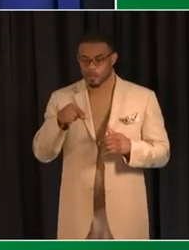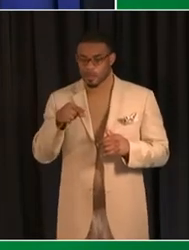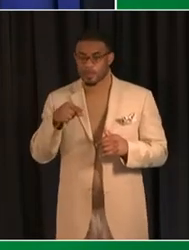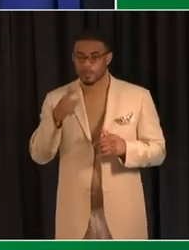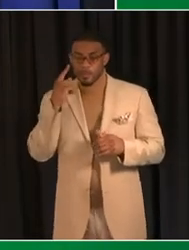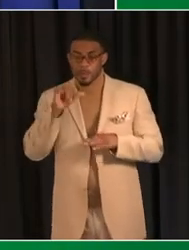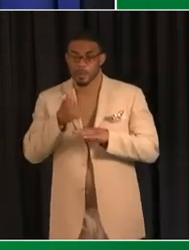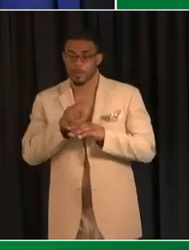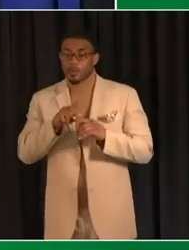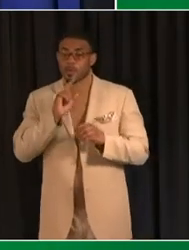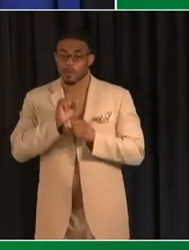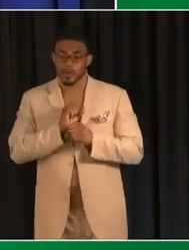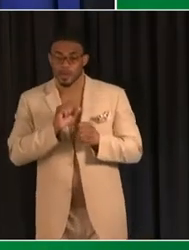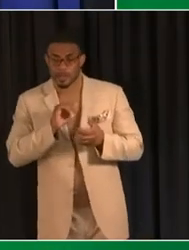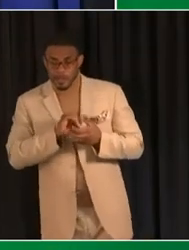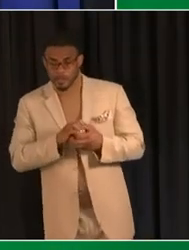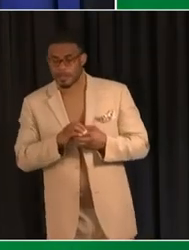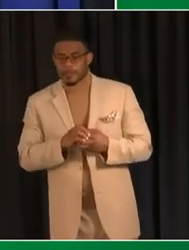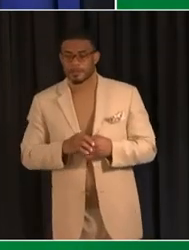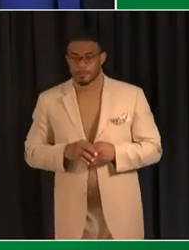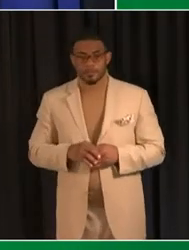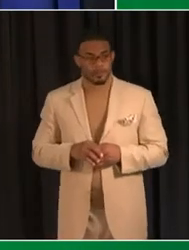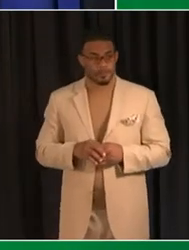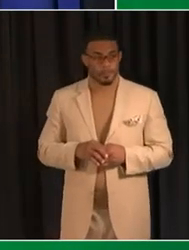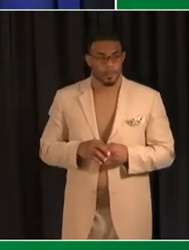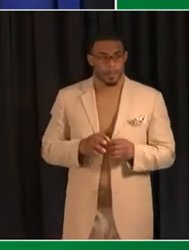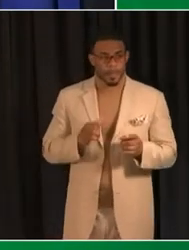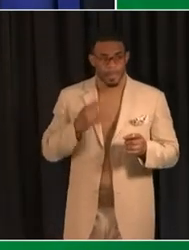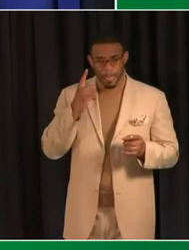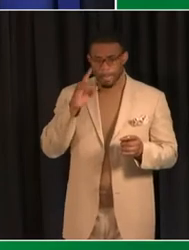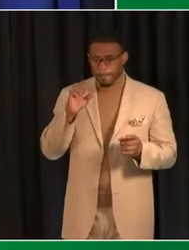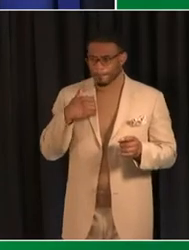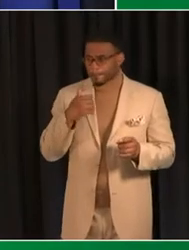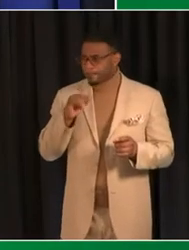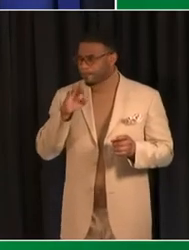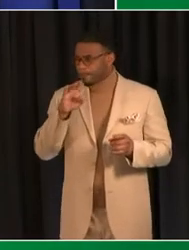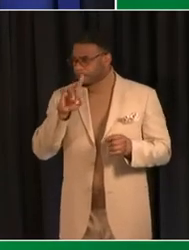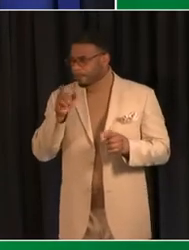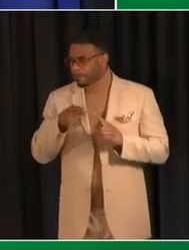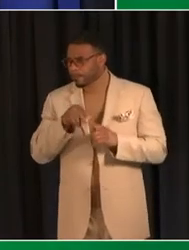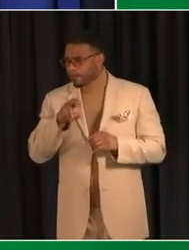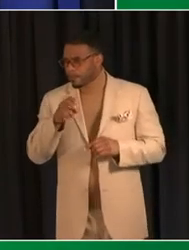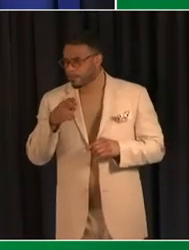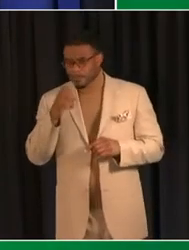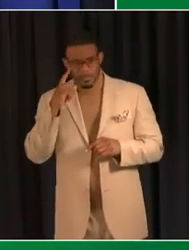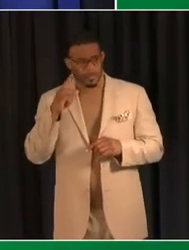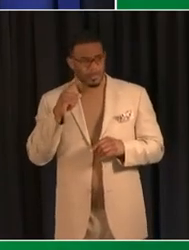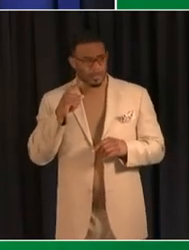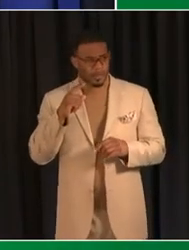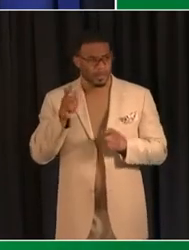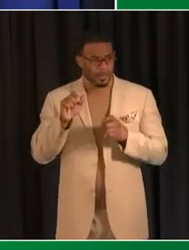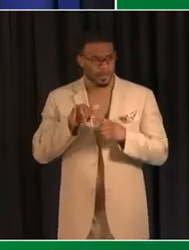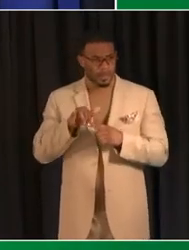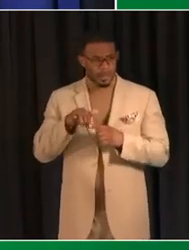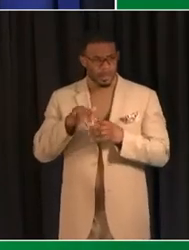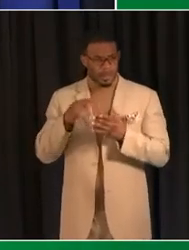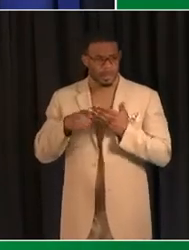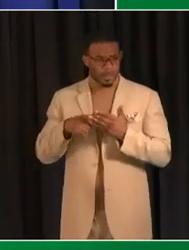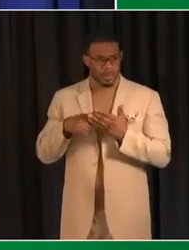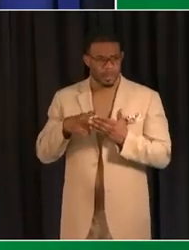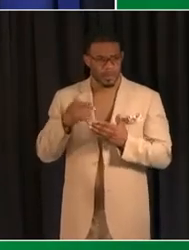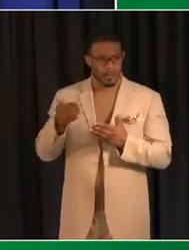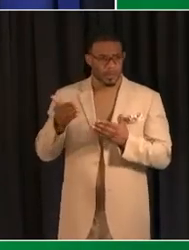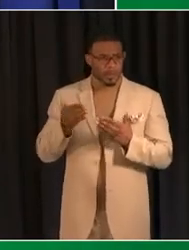historic headquarters and home bases of when you really corral and come together. Great. And I know we had a Facebook question from Marcia. I think we kind of handled that in